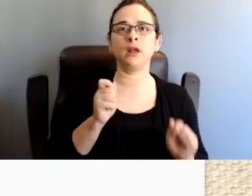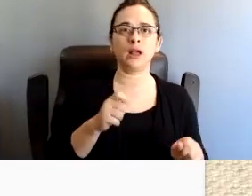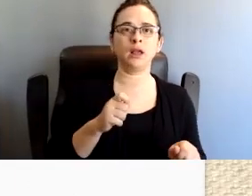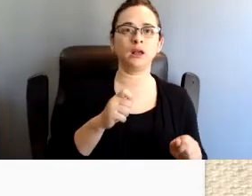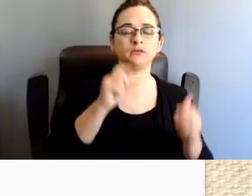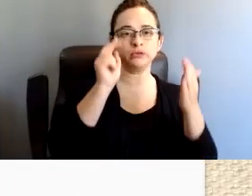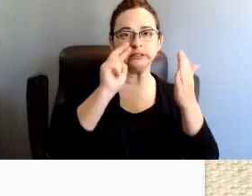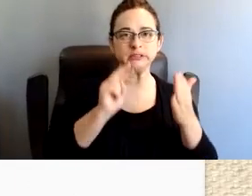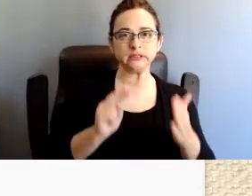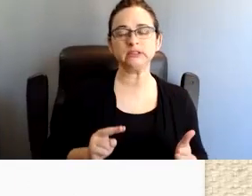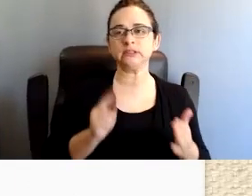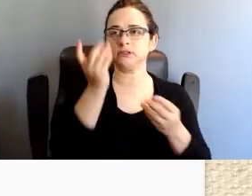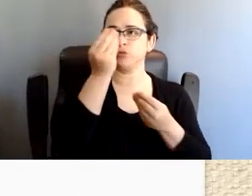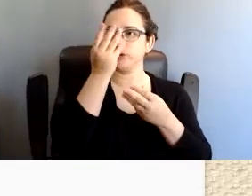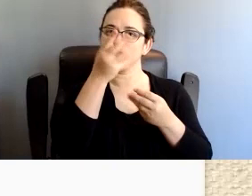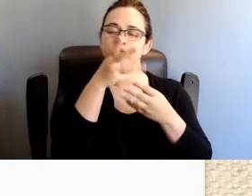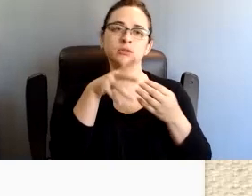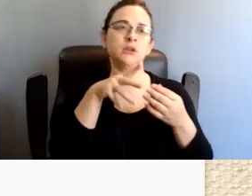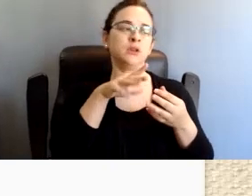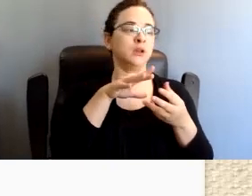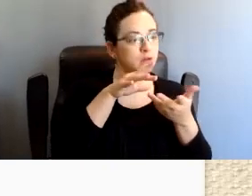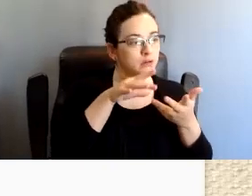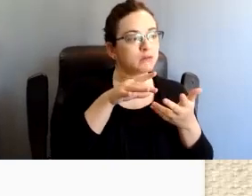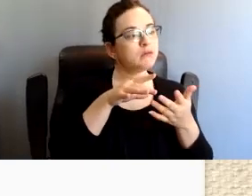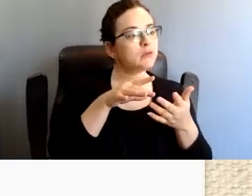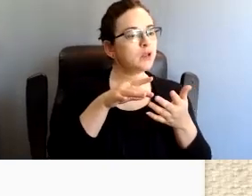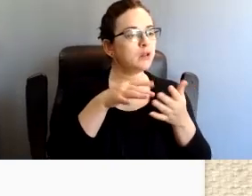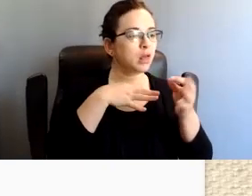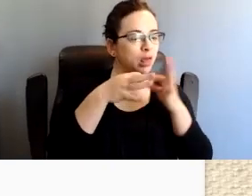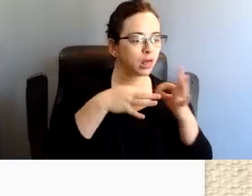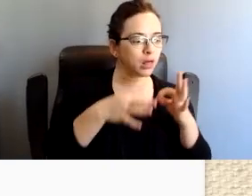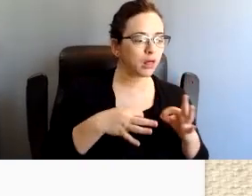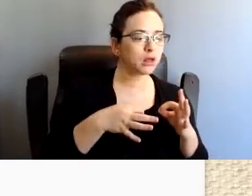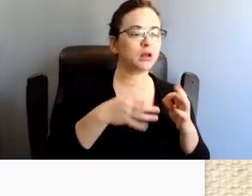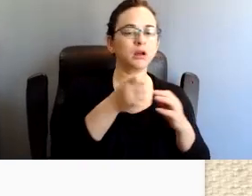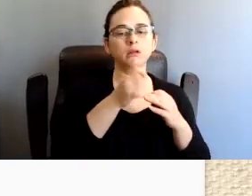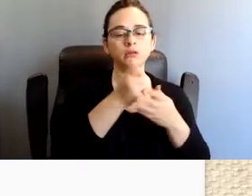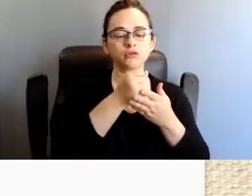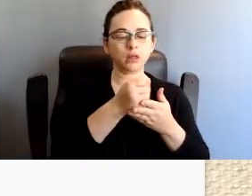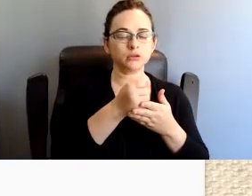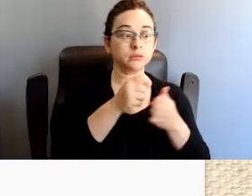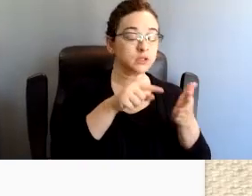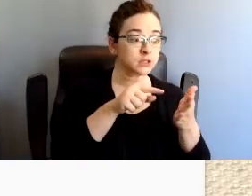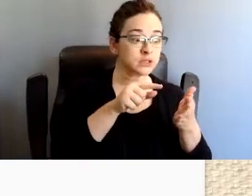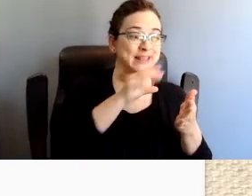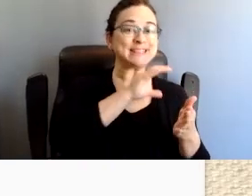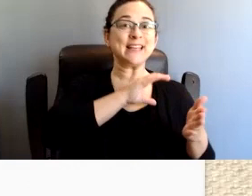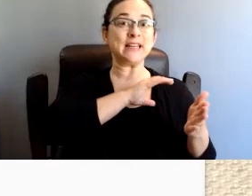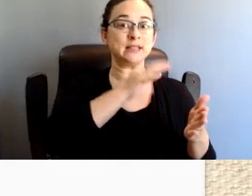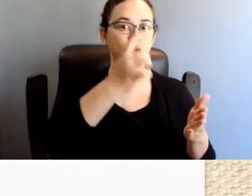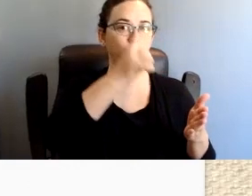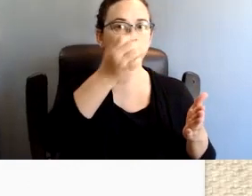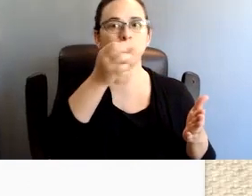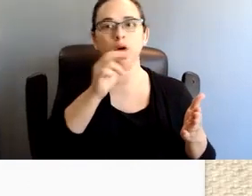or they get sent to us. If you look into it, try to identify words like, okay, they're for citizen only, or anyone can apply, or AB 540